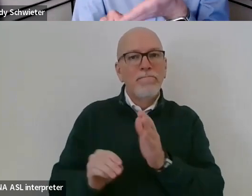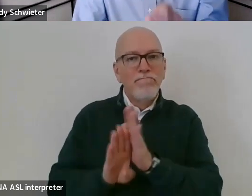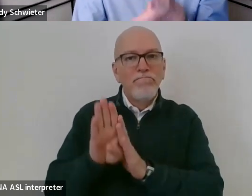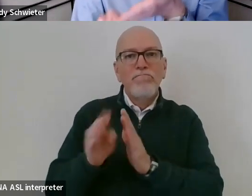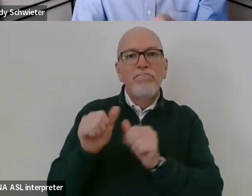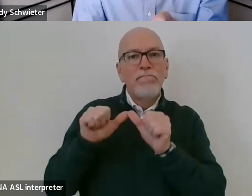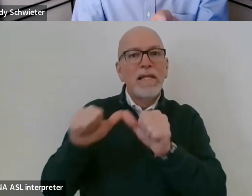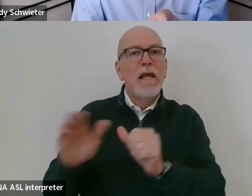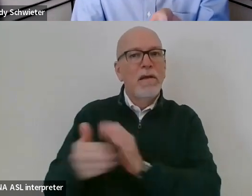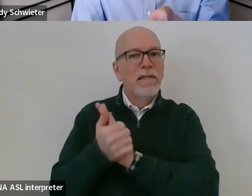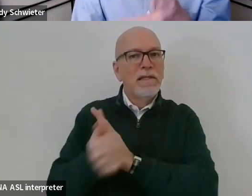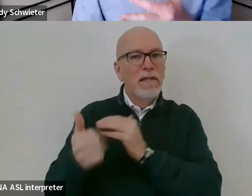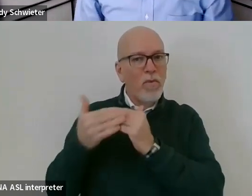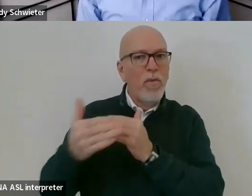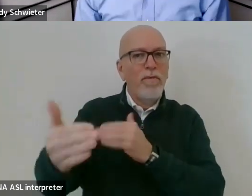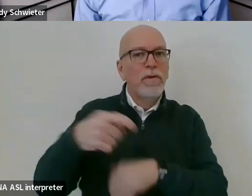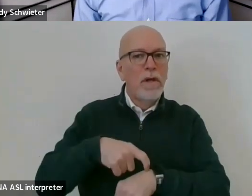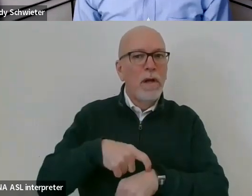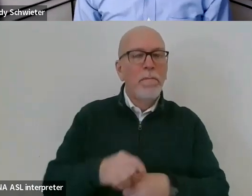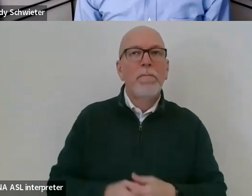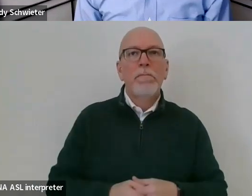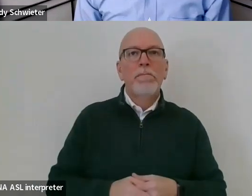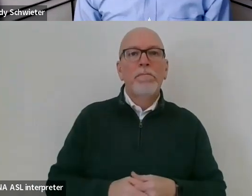those skills over time. And